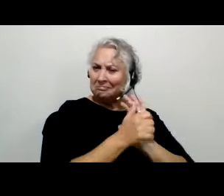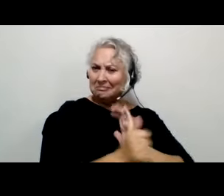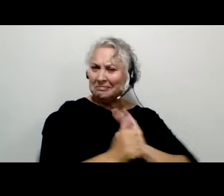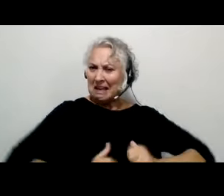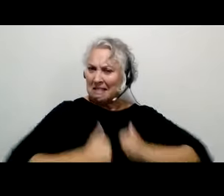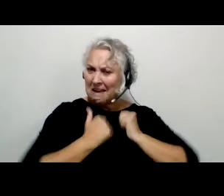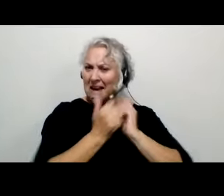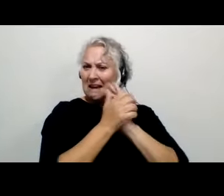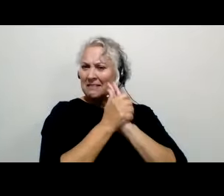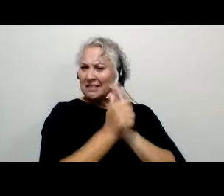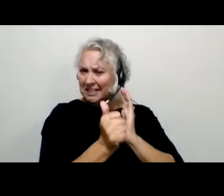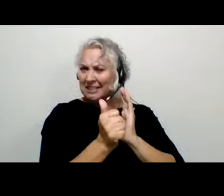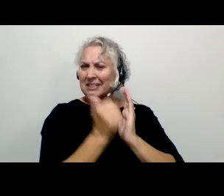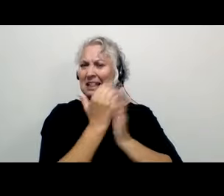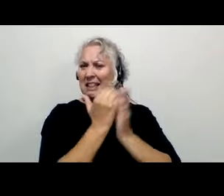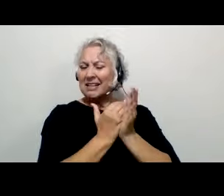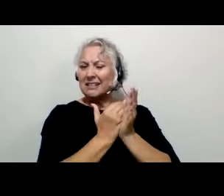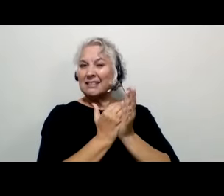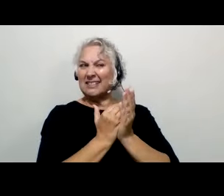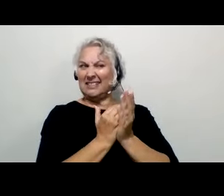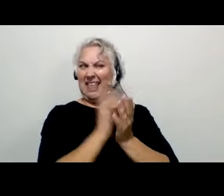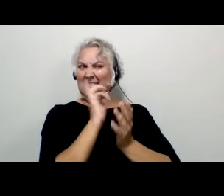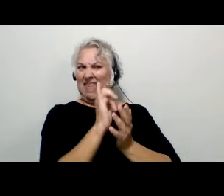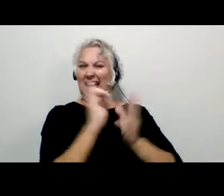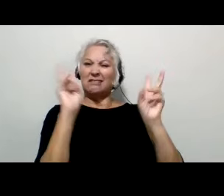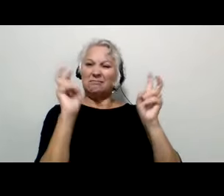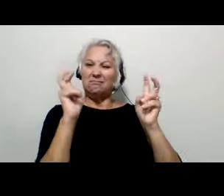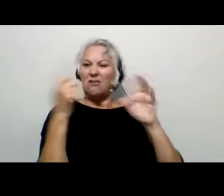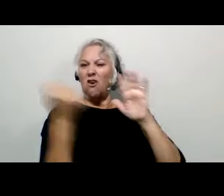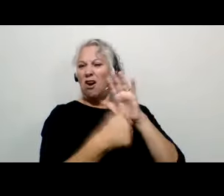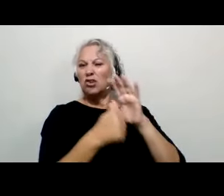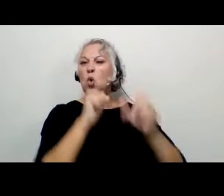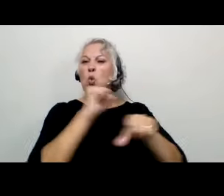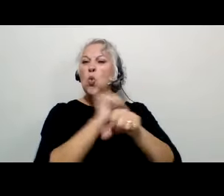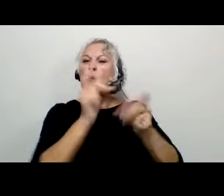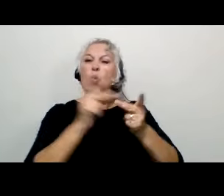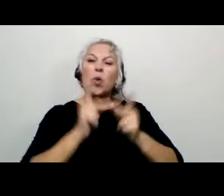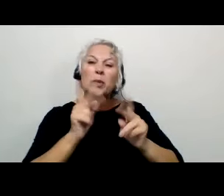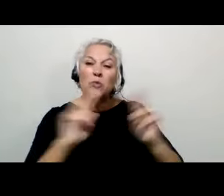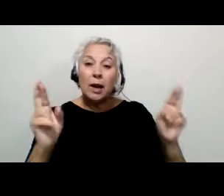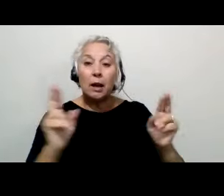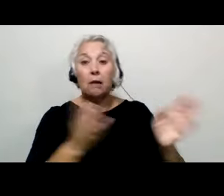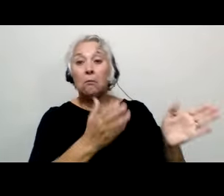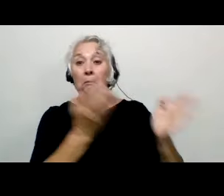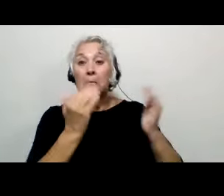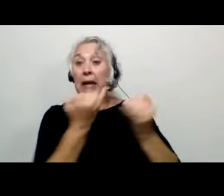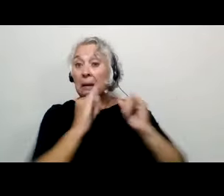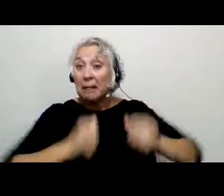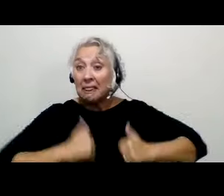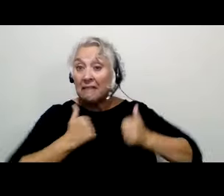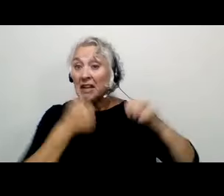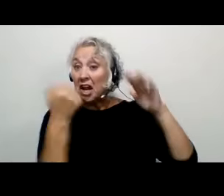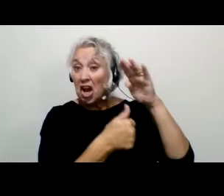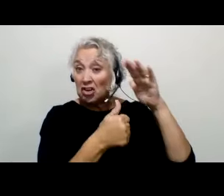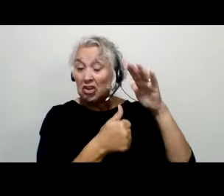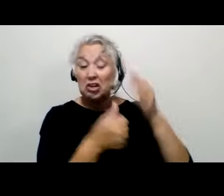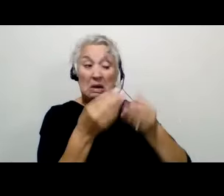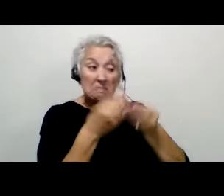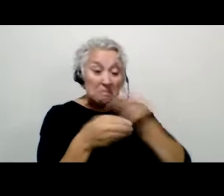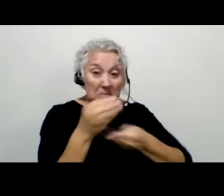skills lessons within that workplace readiness, independent living skills,